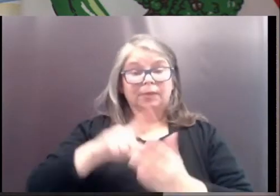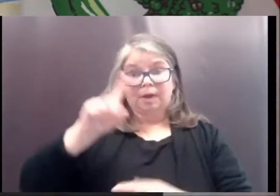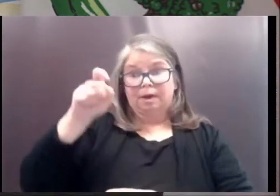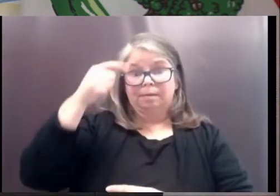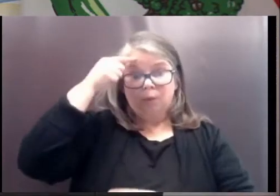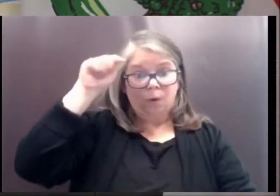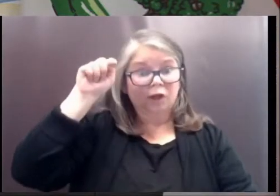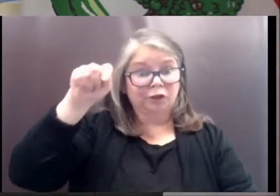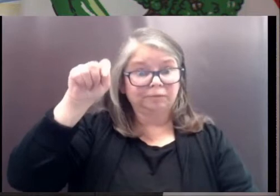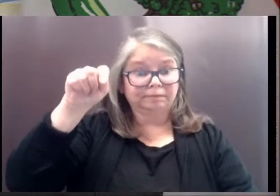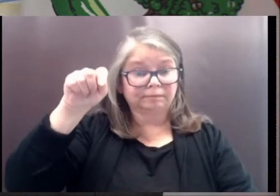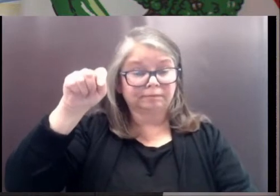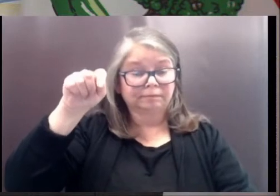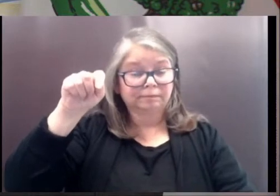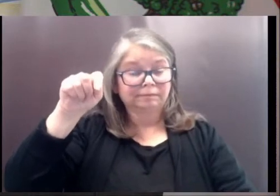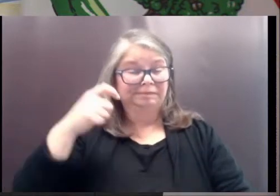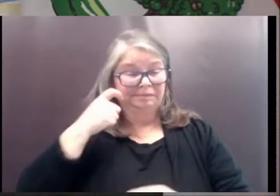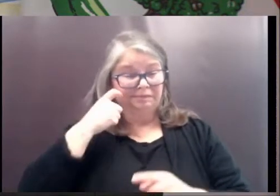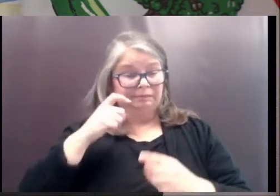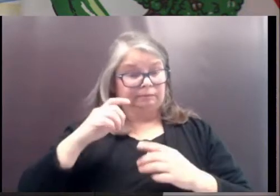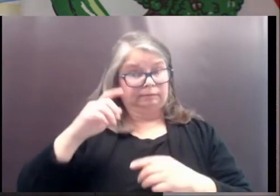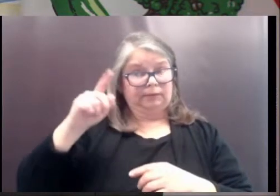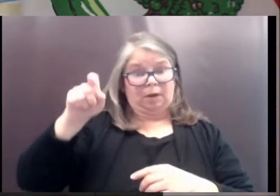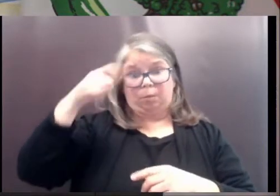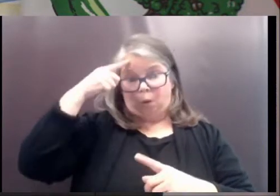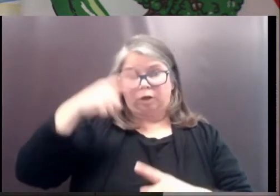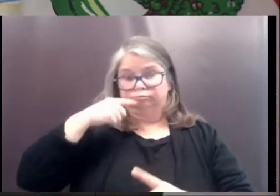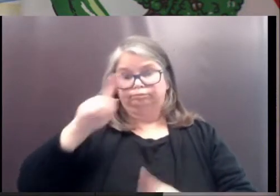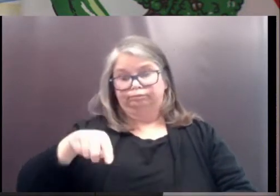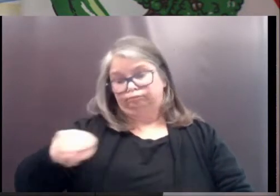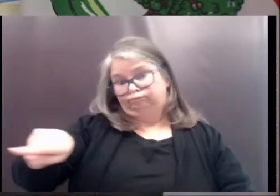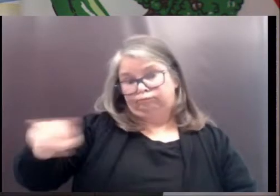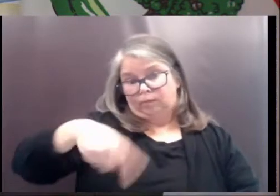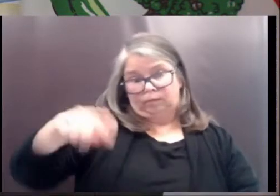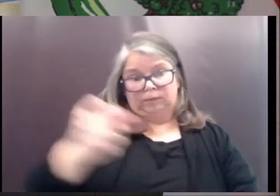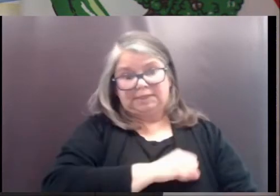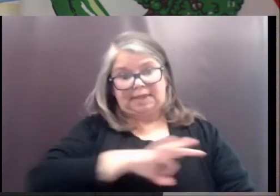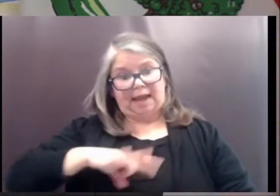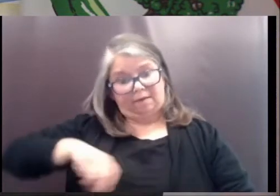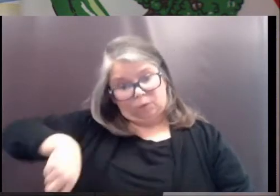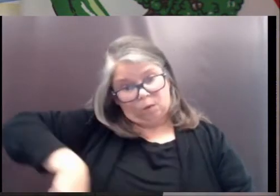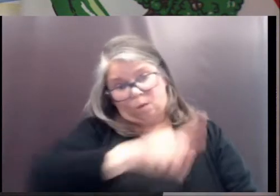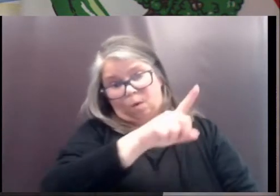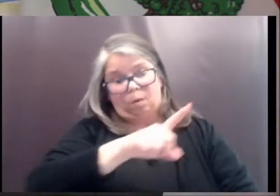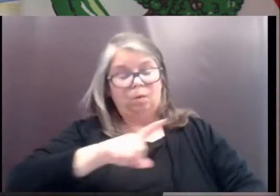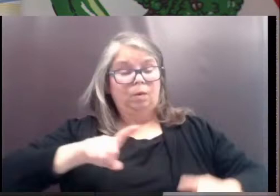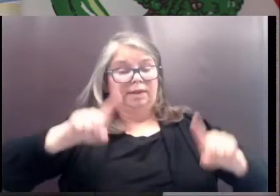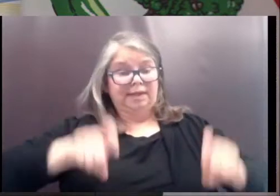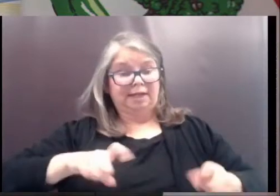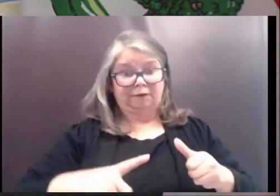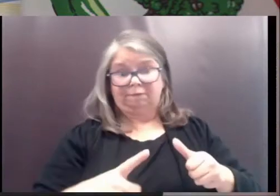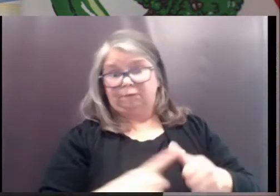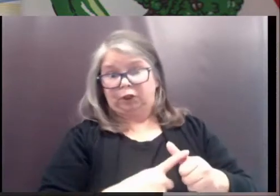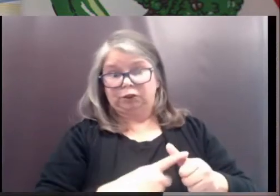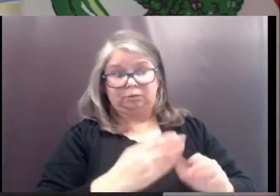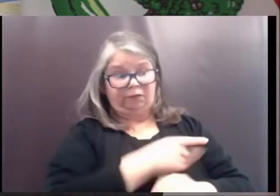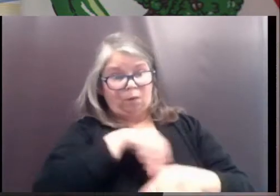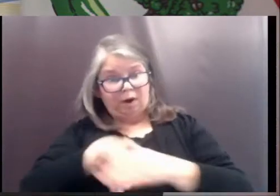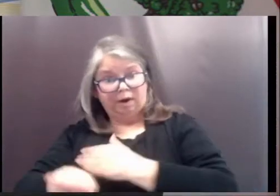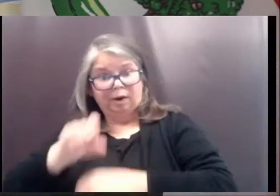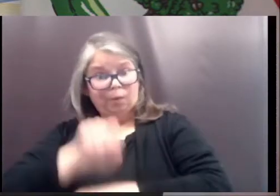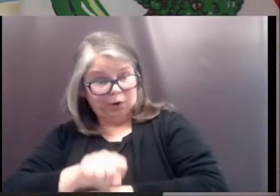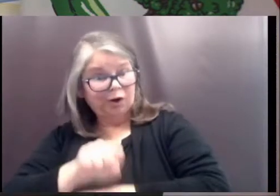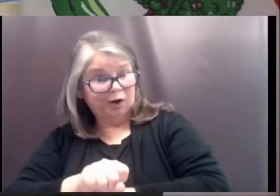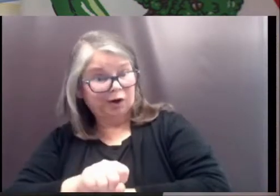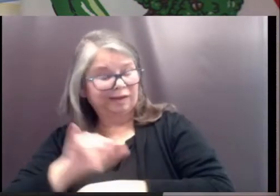today, employers did put requests out to their young people who are working to go and get tested before